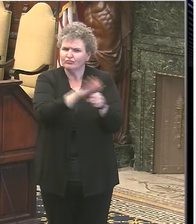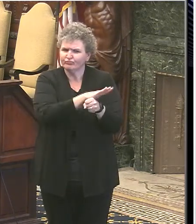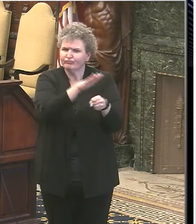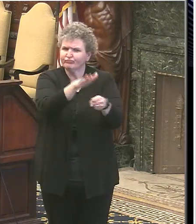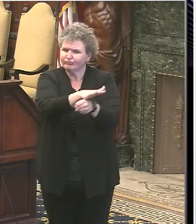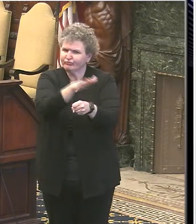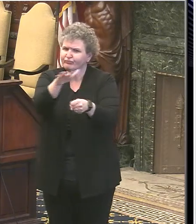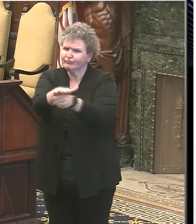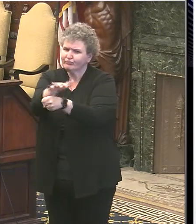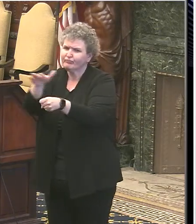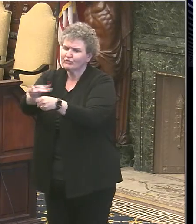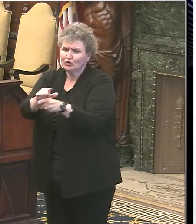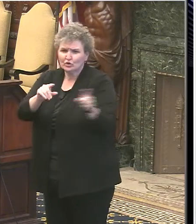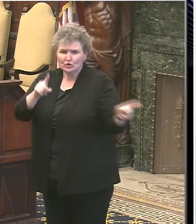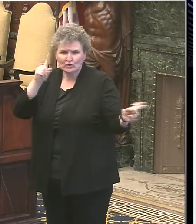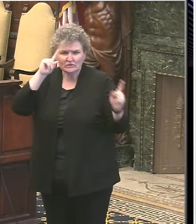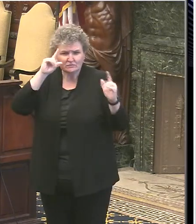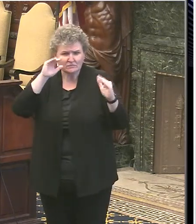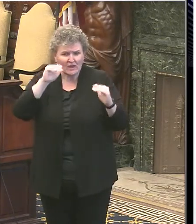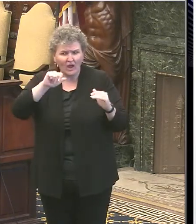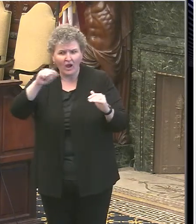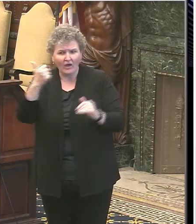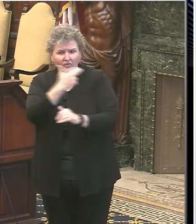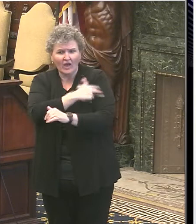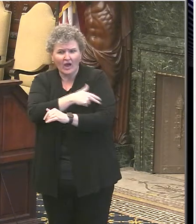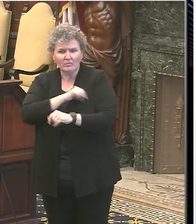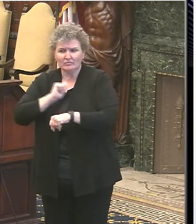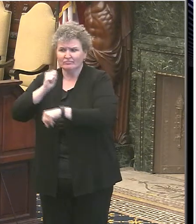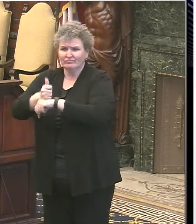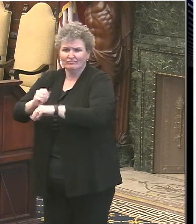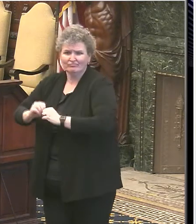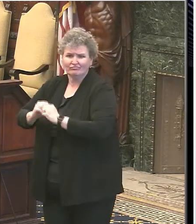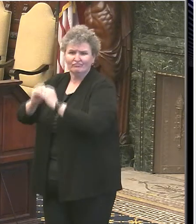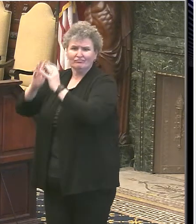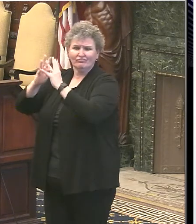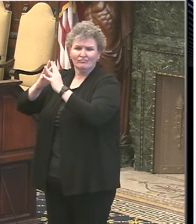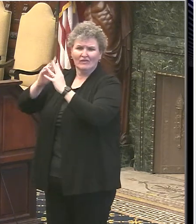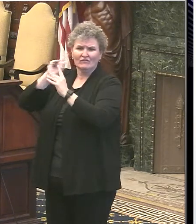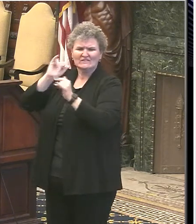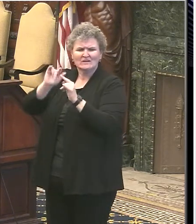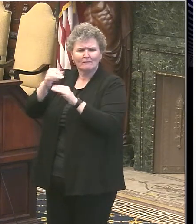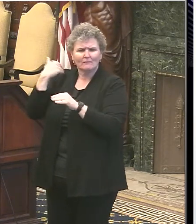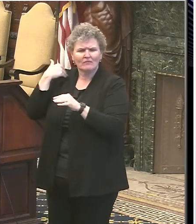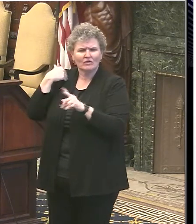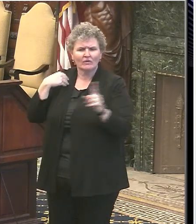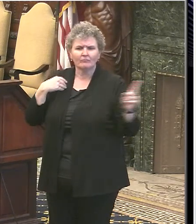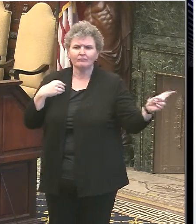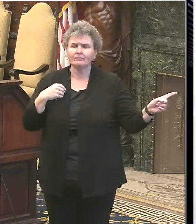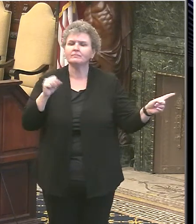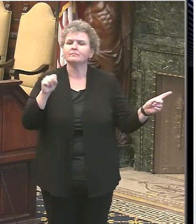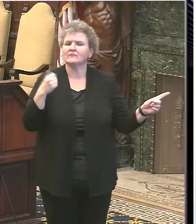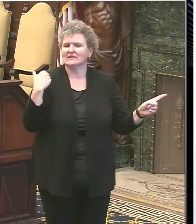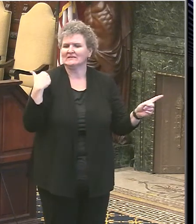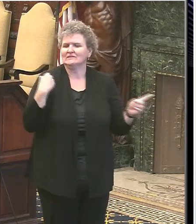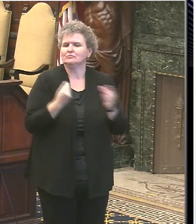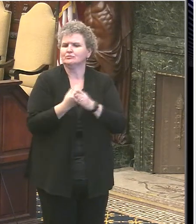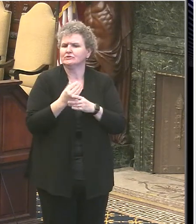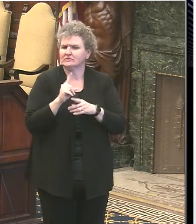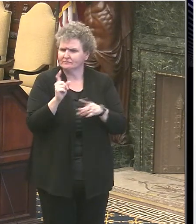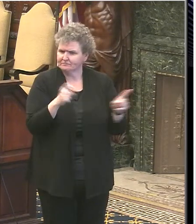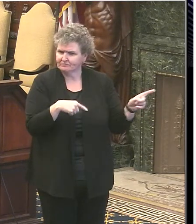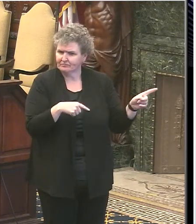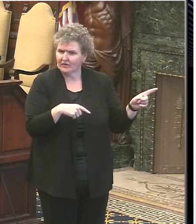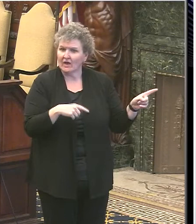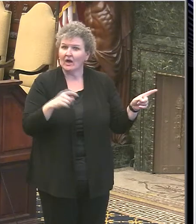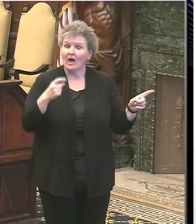another surge hospital space? We don't have any plans to do that. What we found in the spring was that a greater need